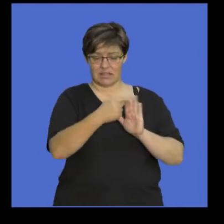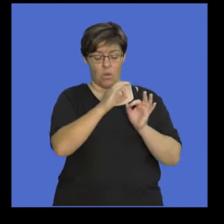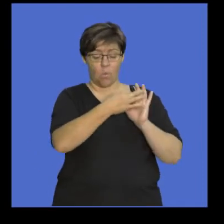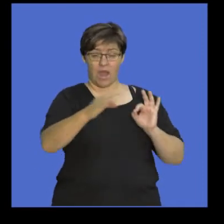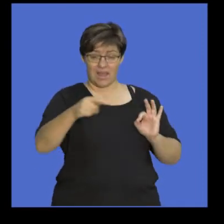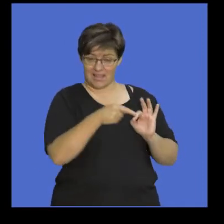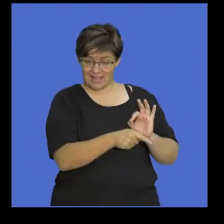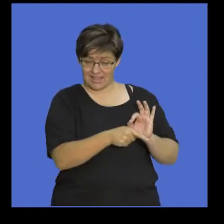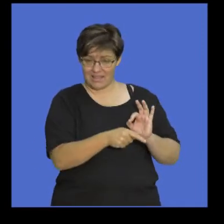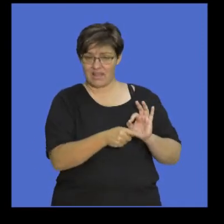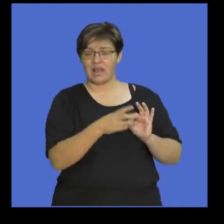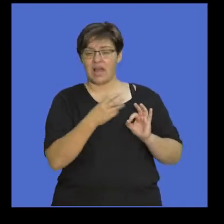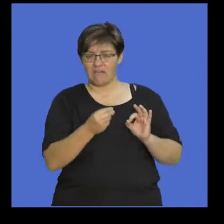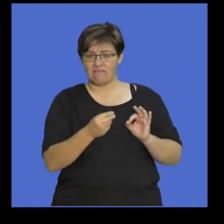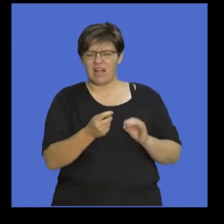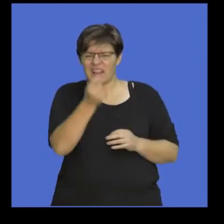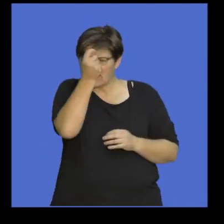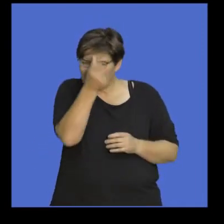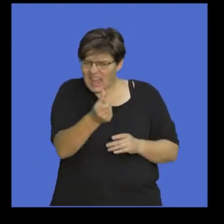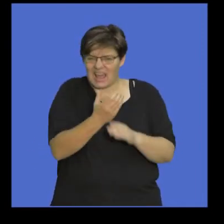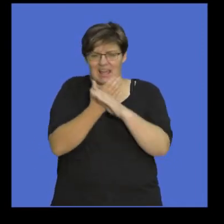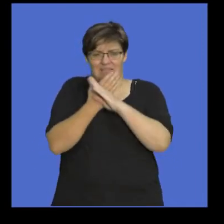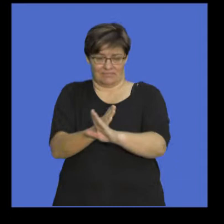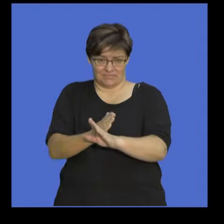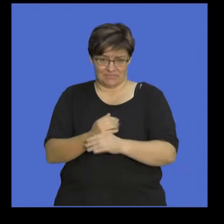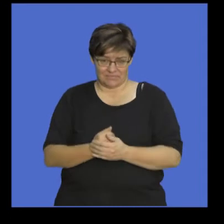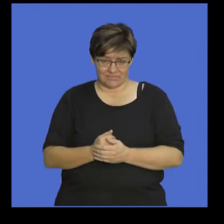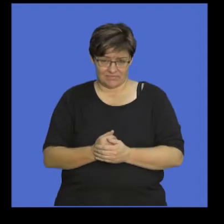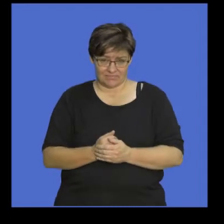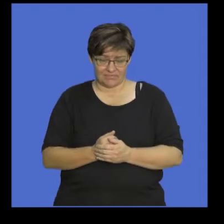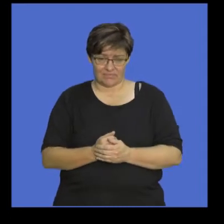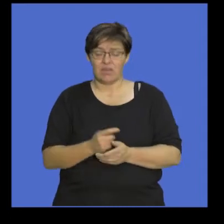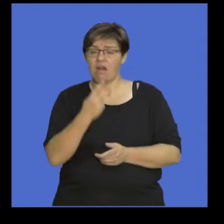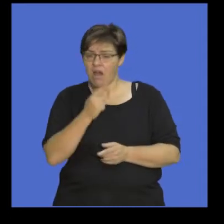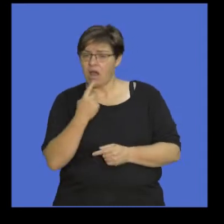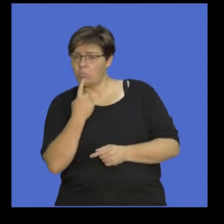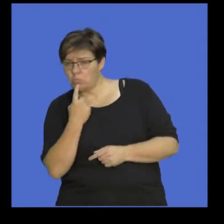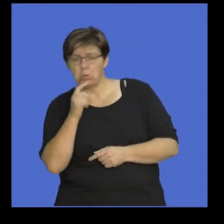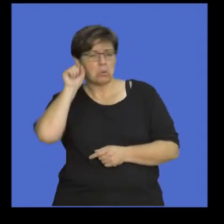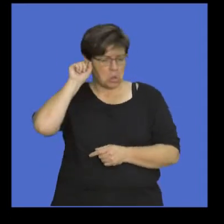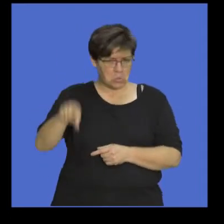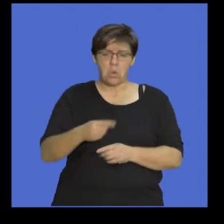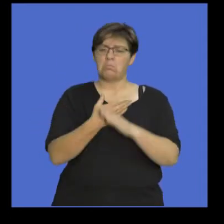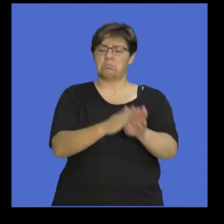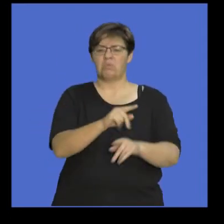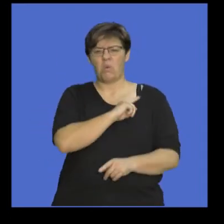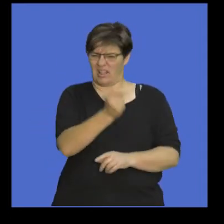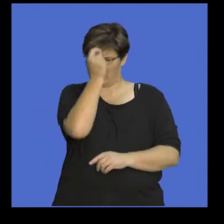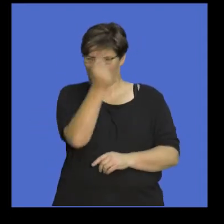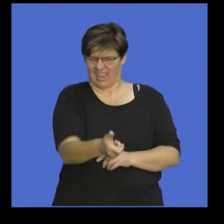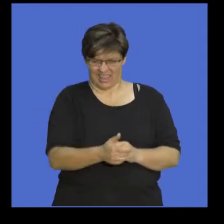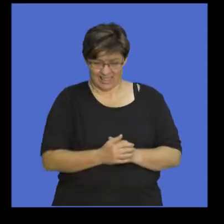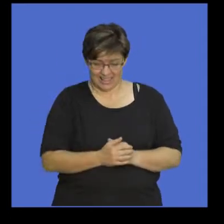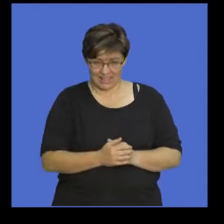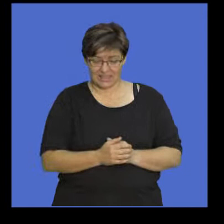conducting wires have got what is called negligible resistance, which implies that we can choose to ignore the resistance of the